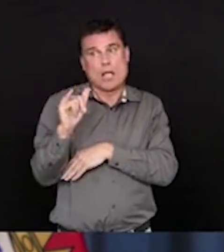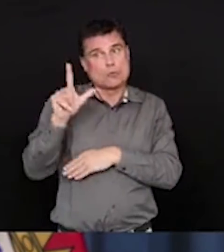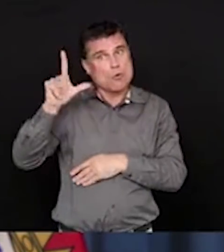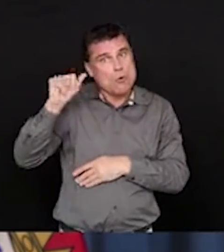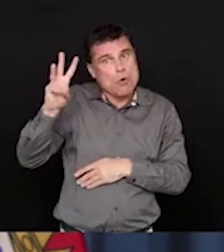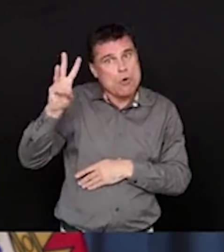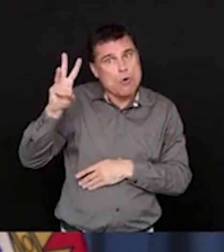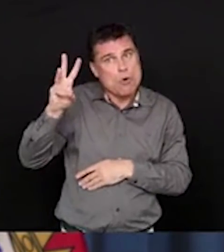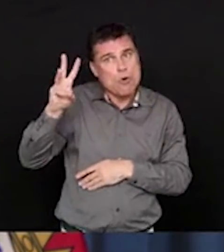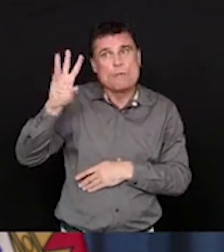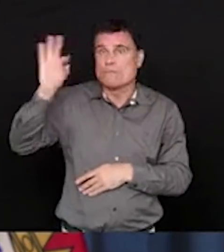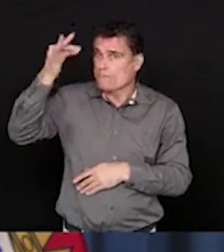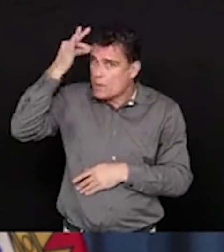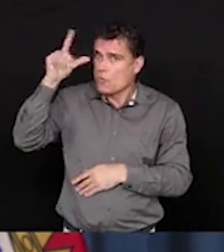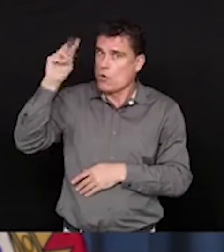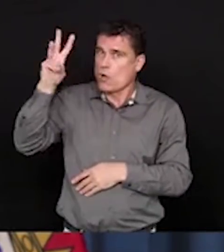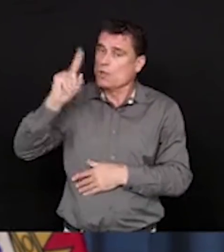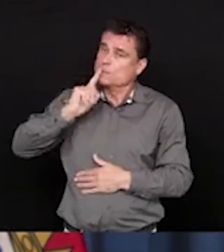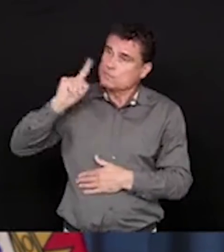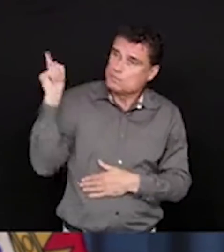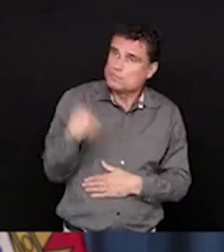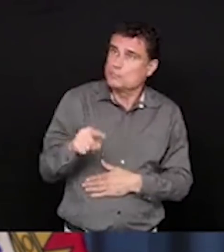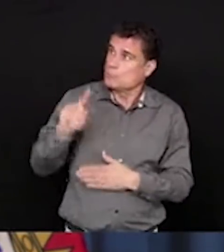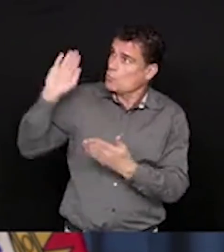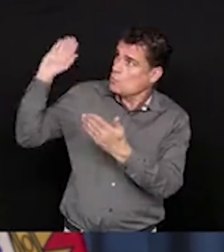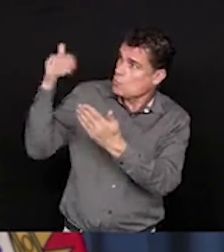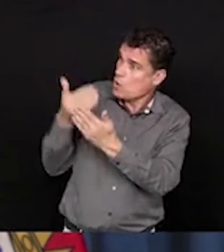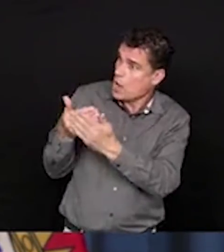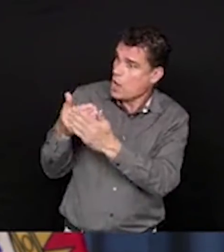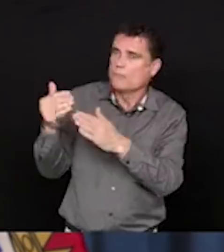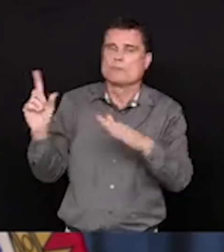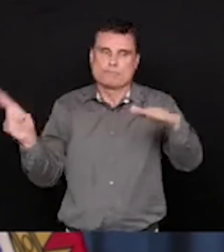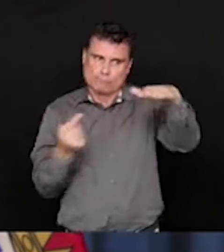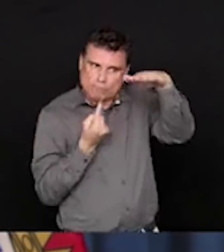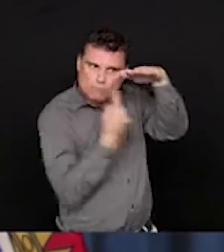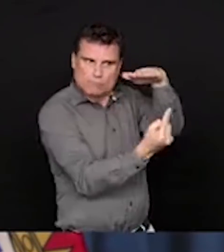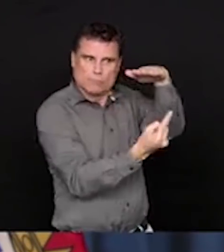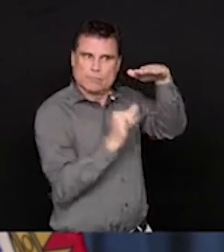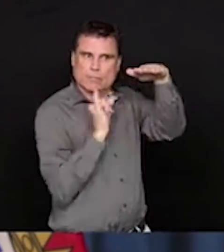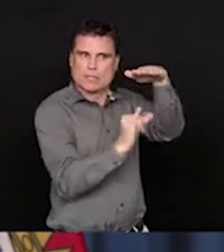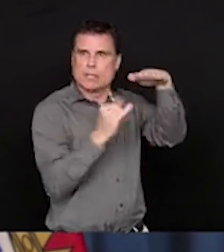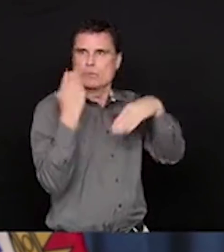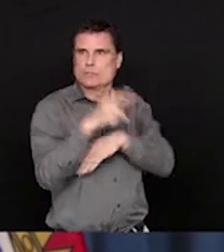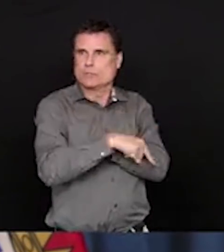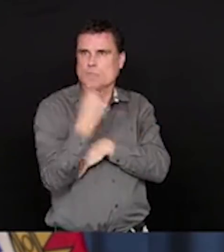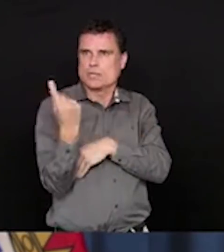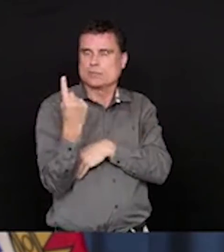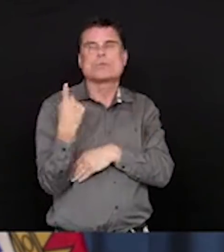in practice. So I think the federal government has heard us on that, and we're working with them, and